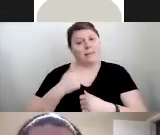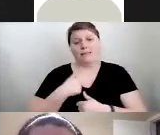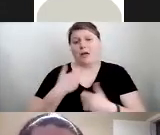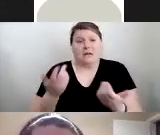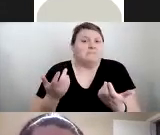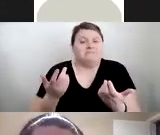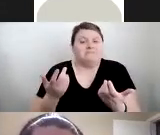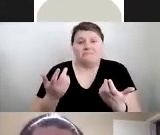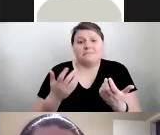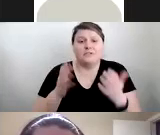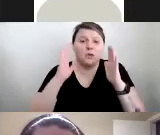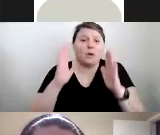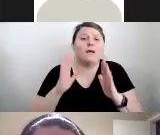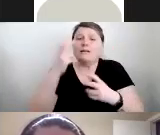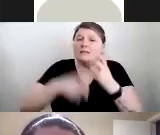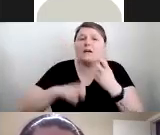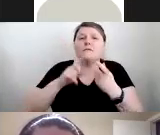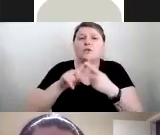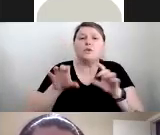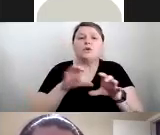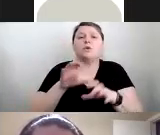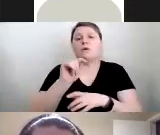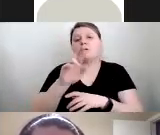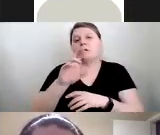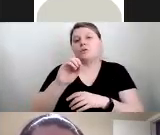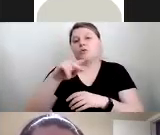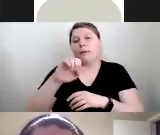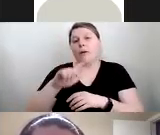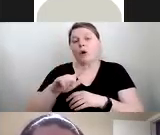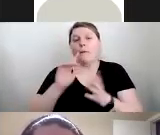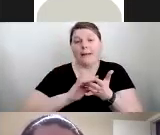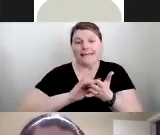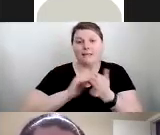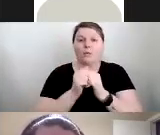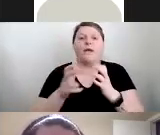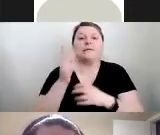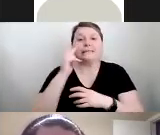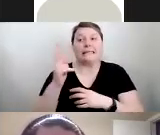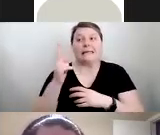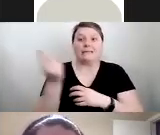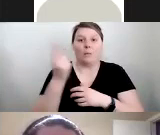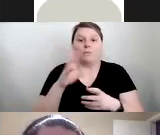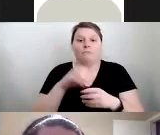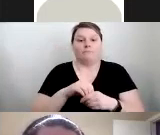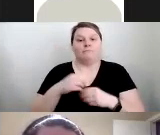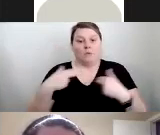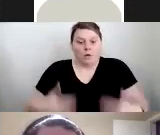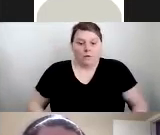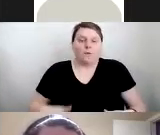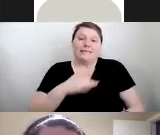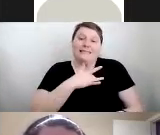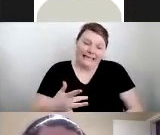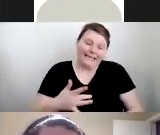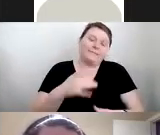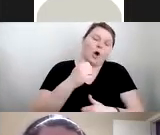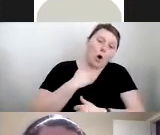go to any sort of tropical medicine or global medicine lecture without seeing somebody in uniform from usually either the Army or the Navy, although I